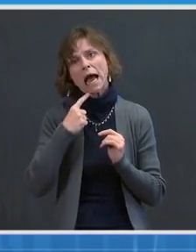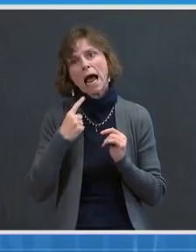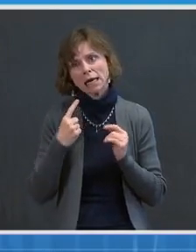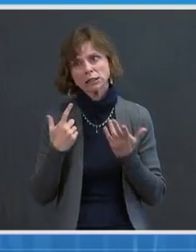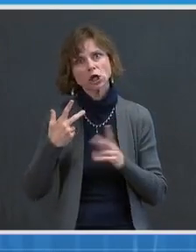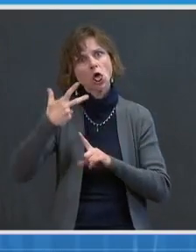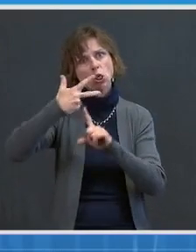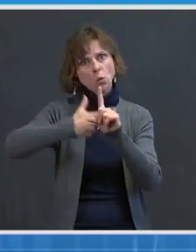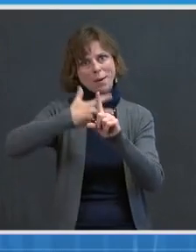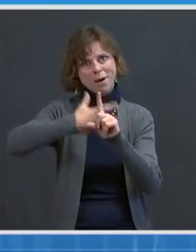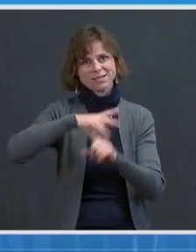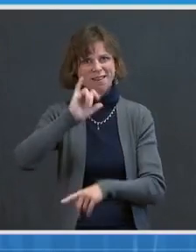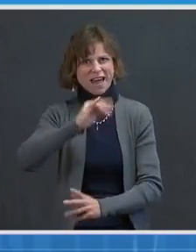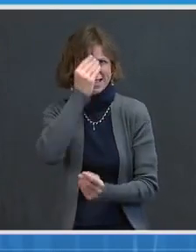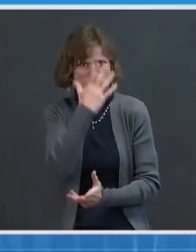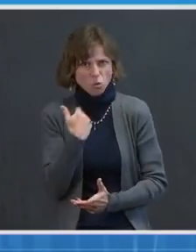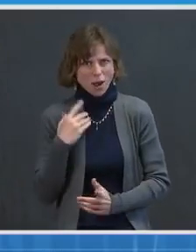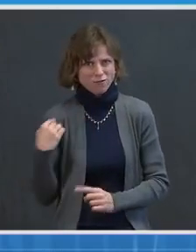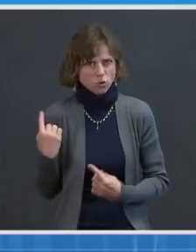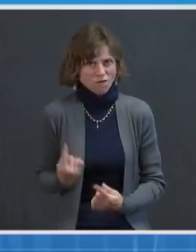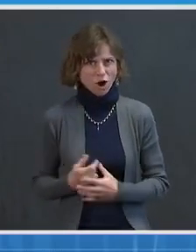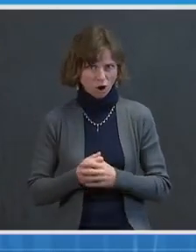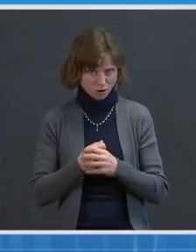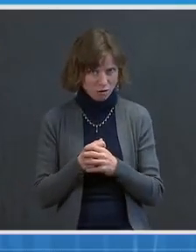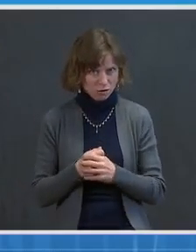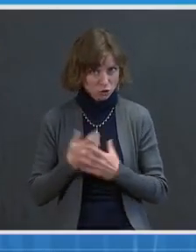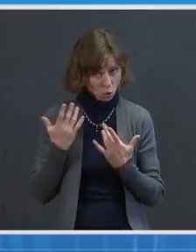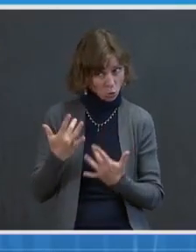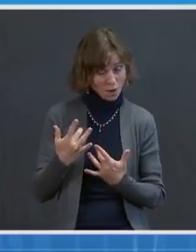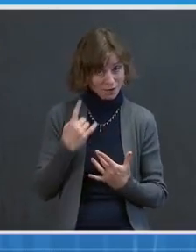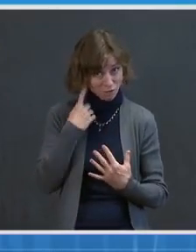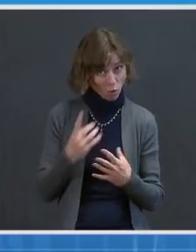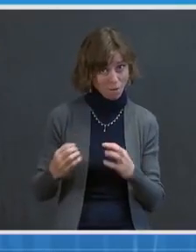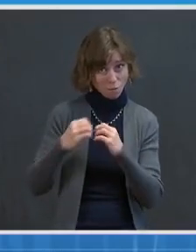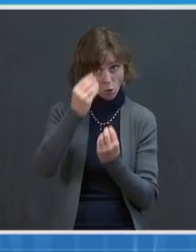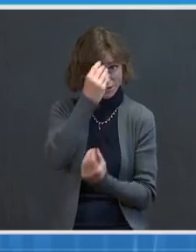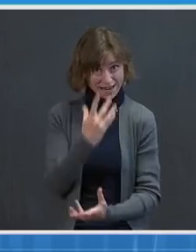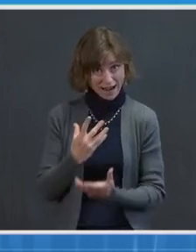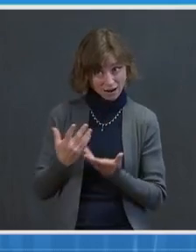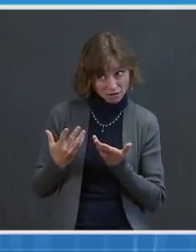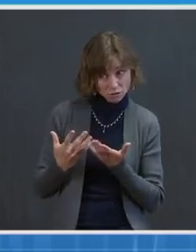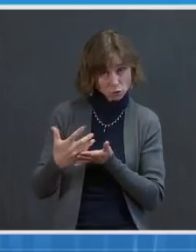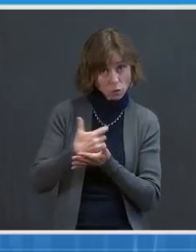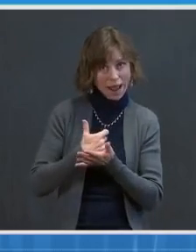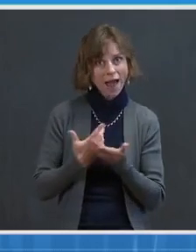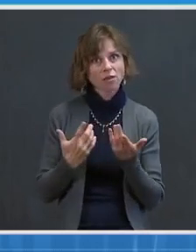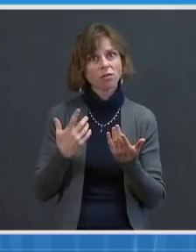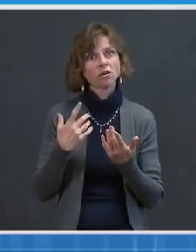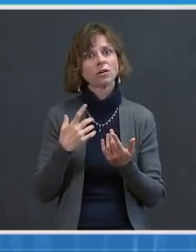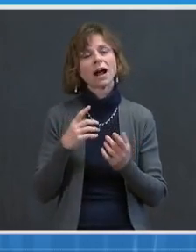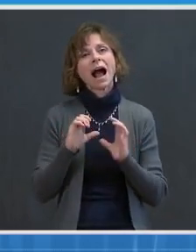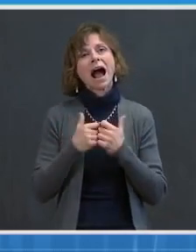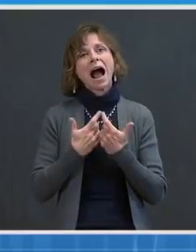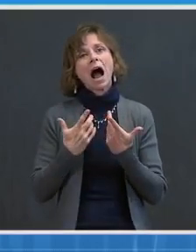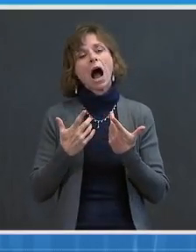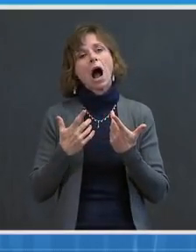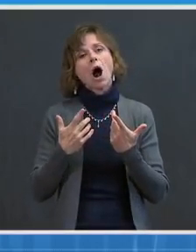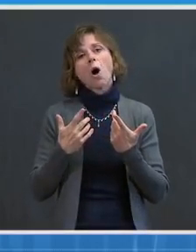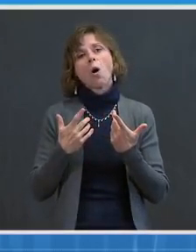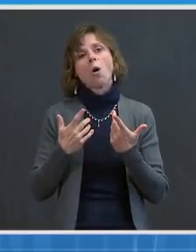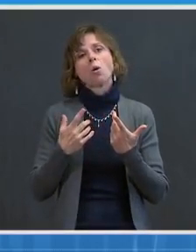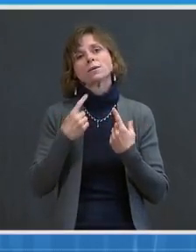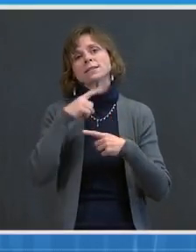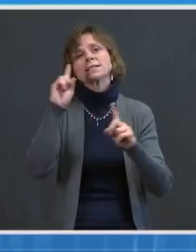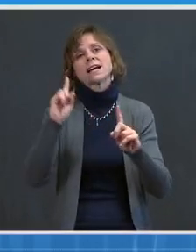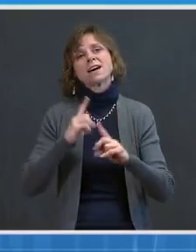data that we have so far. So we are waiting for data to emerge about how durable your protection is beyond 3 months. And so